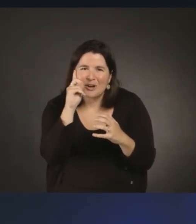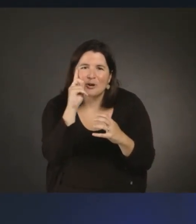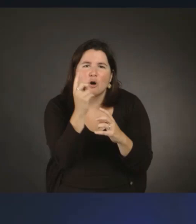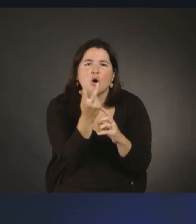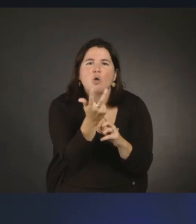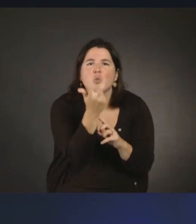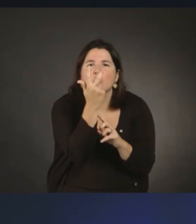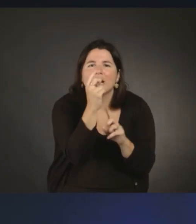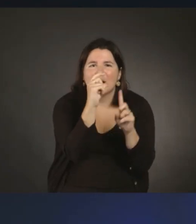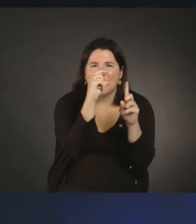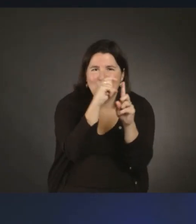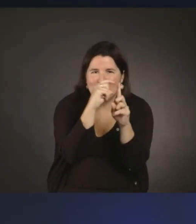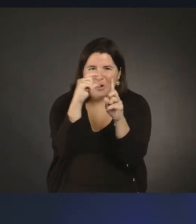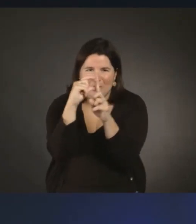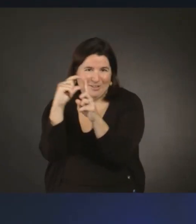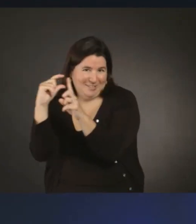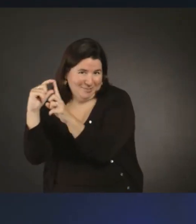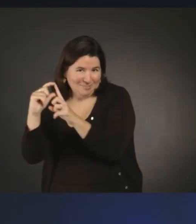words.